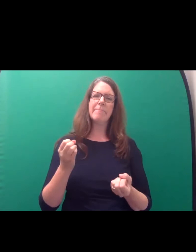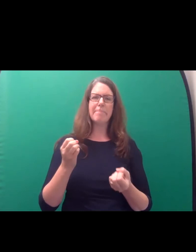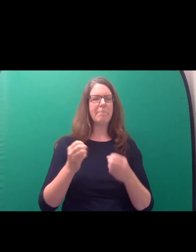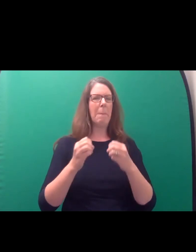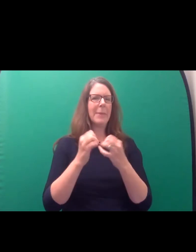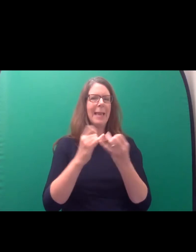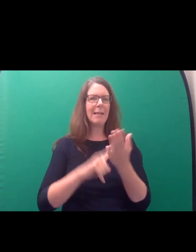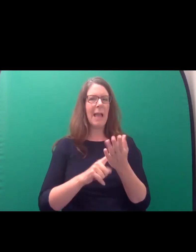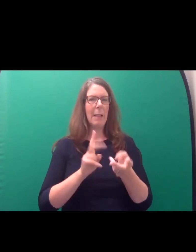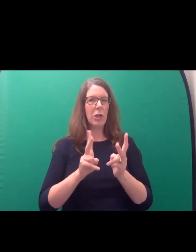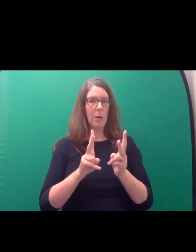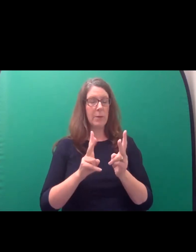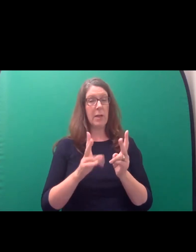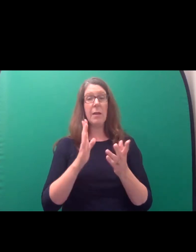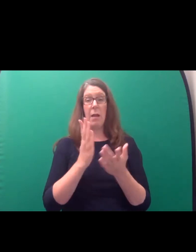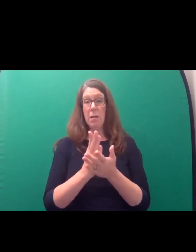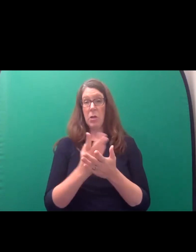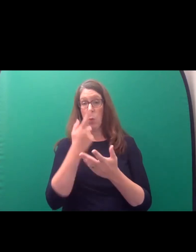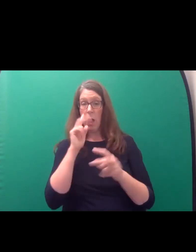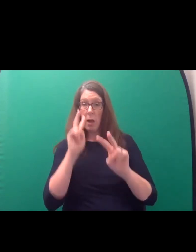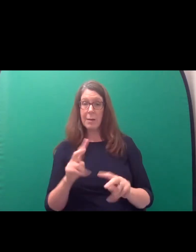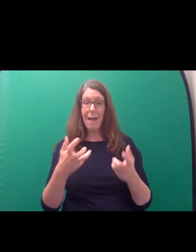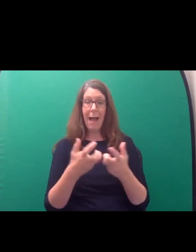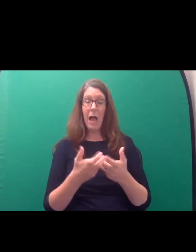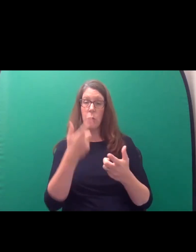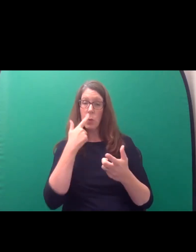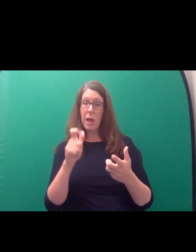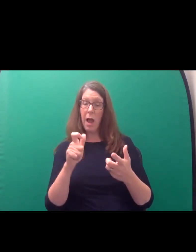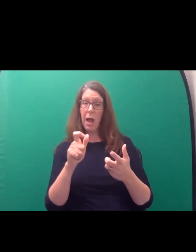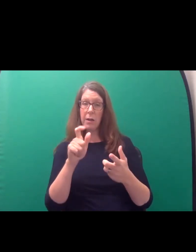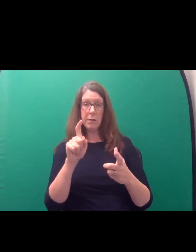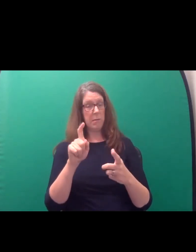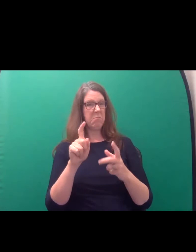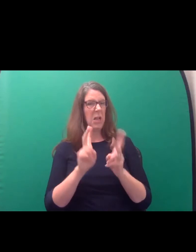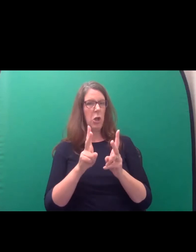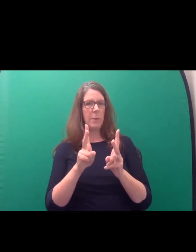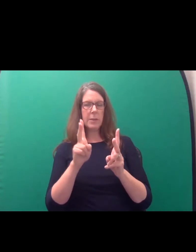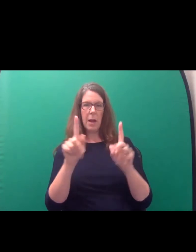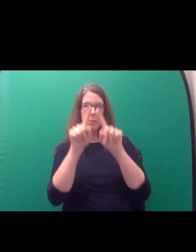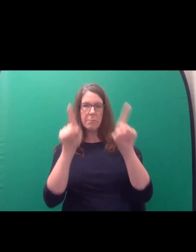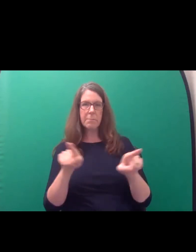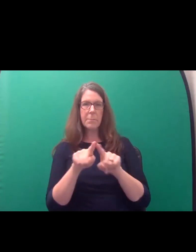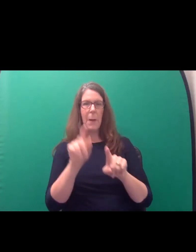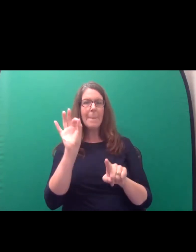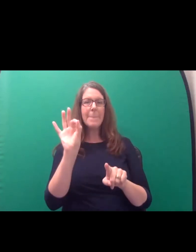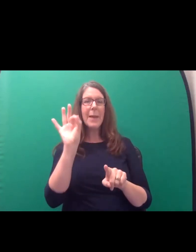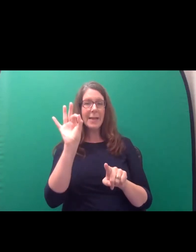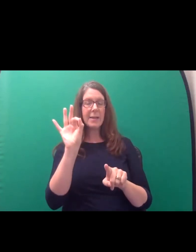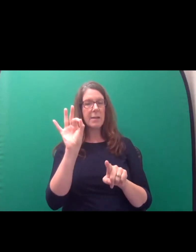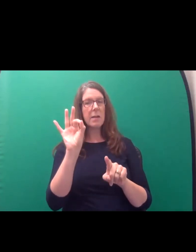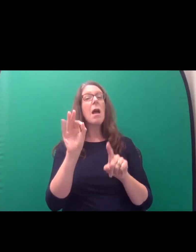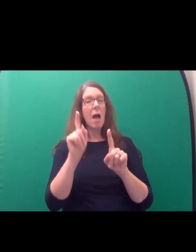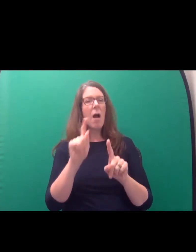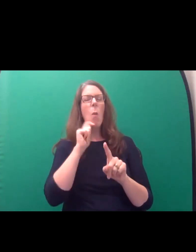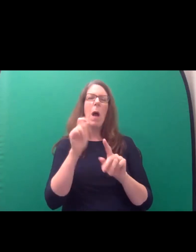you can pin the BSL interpreter who is switching halfway through the event. Or if you select gallery view, you should be able to